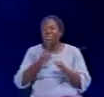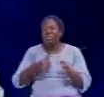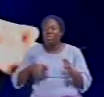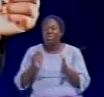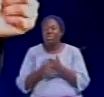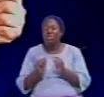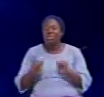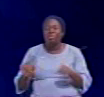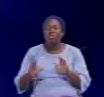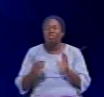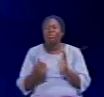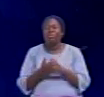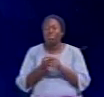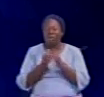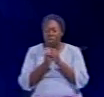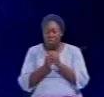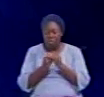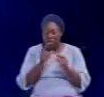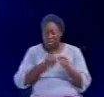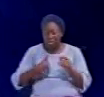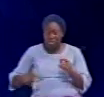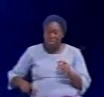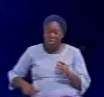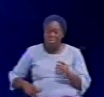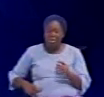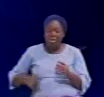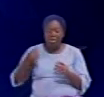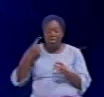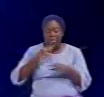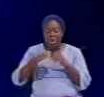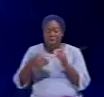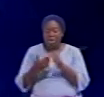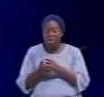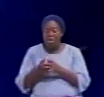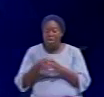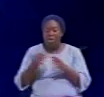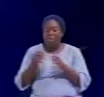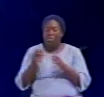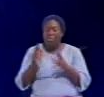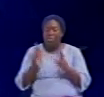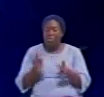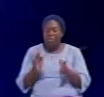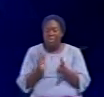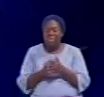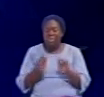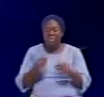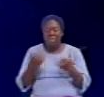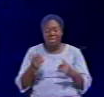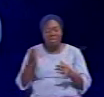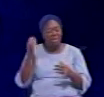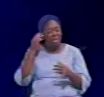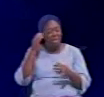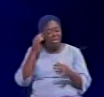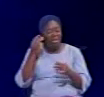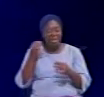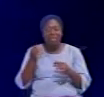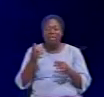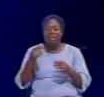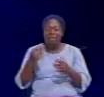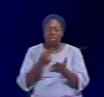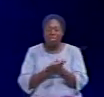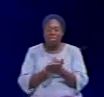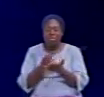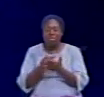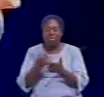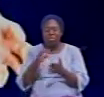pass. Just worship the name of the Lord for all those who can now hear the gospel of Christ and the convenience of